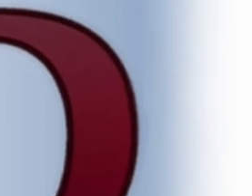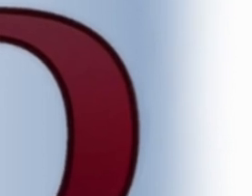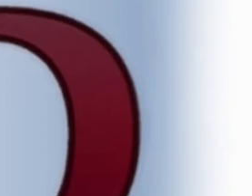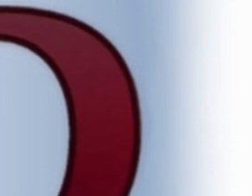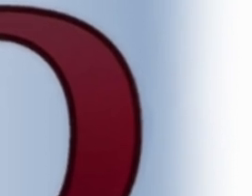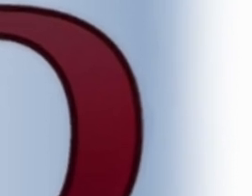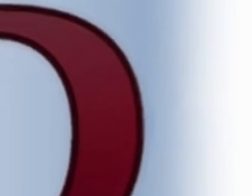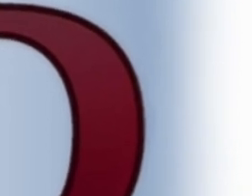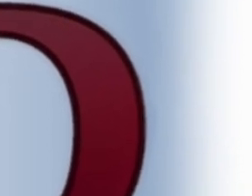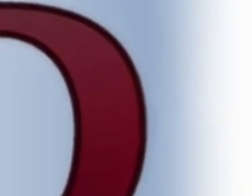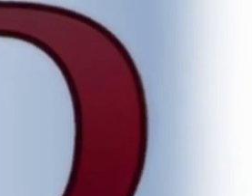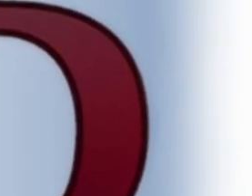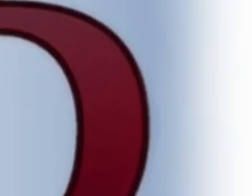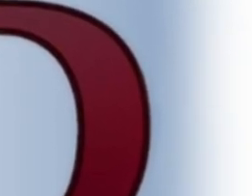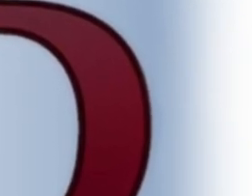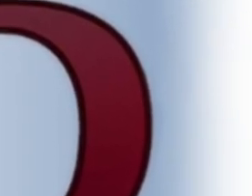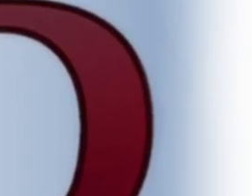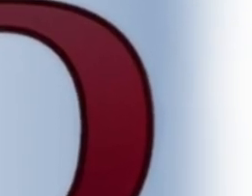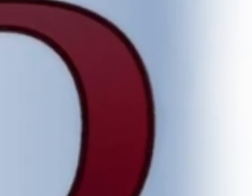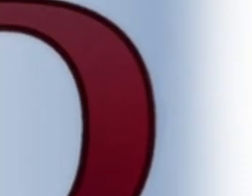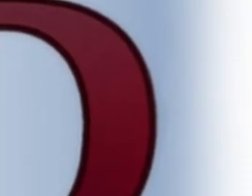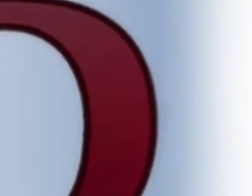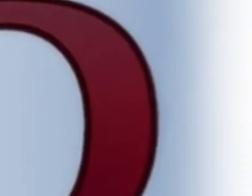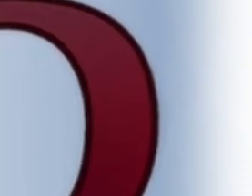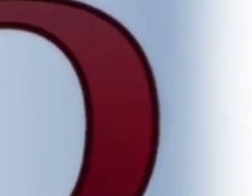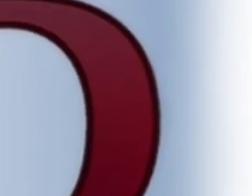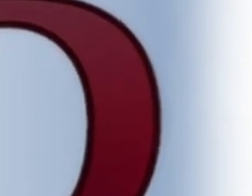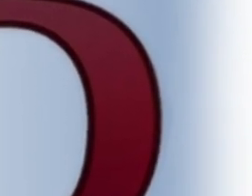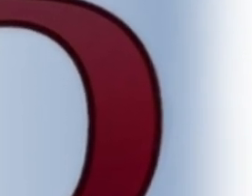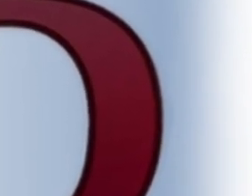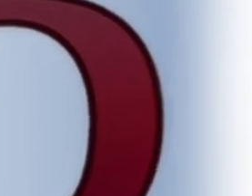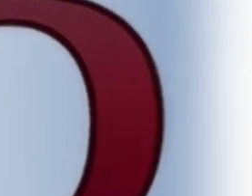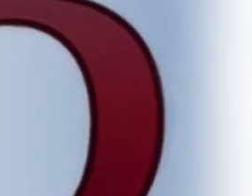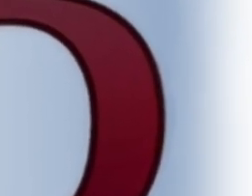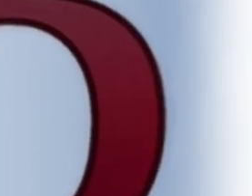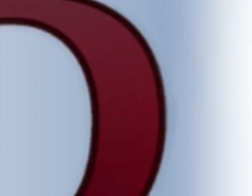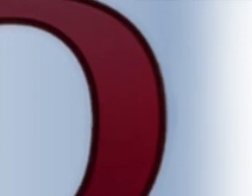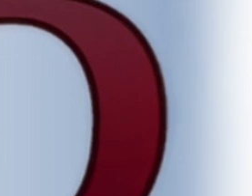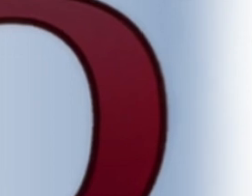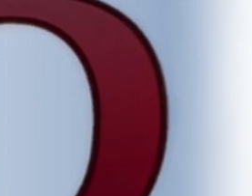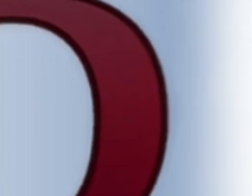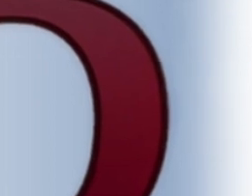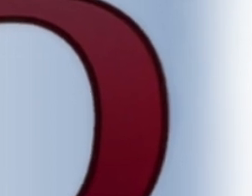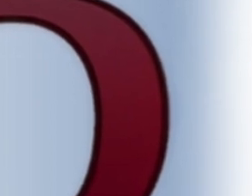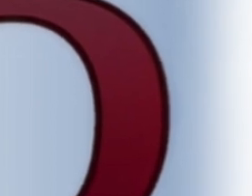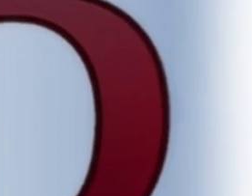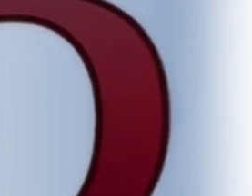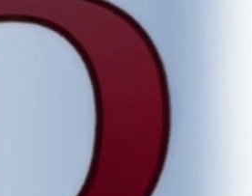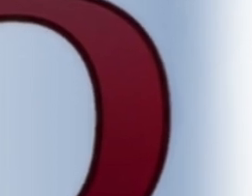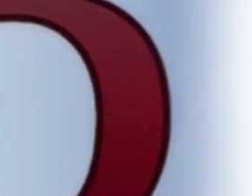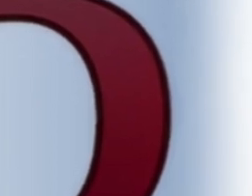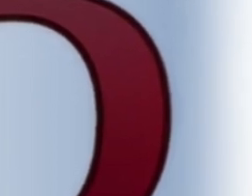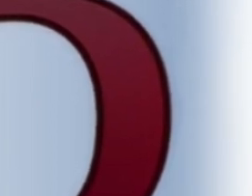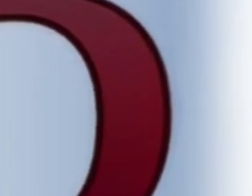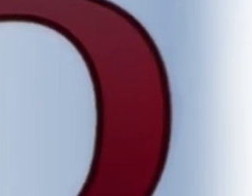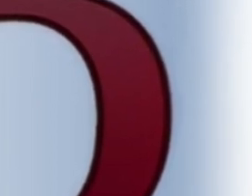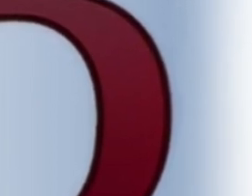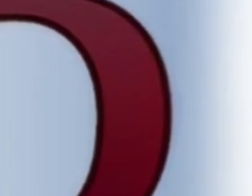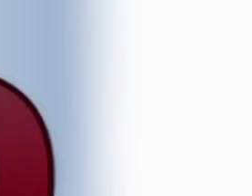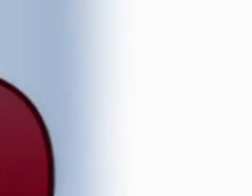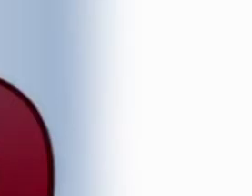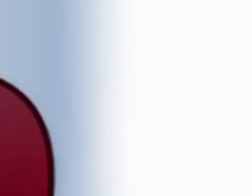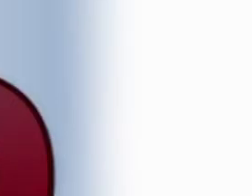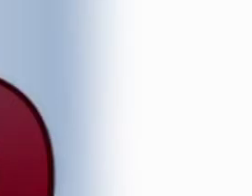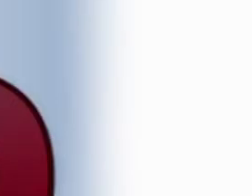Diversability, DAB, and DAF. Together, let's explore avenues for raising disability consciousness at universities and empowering